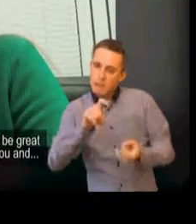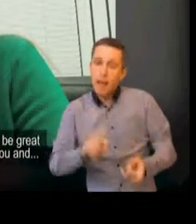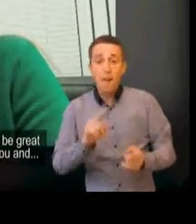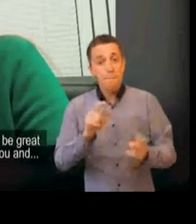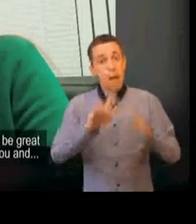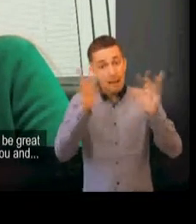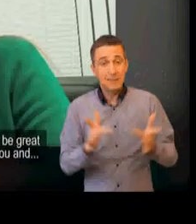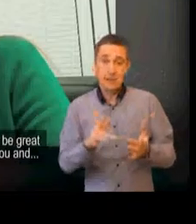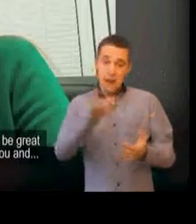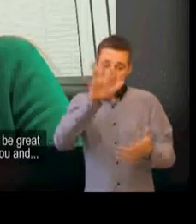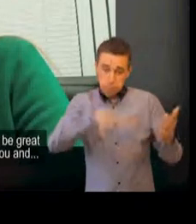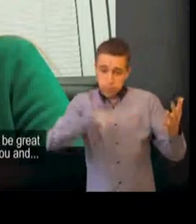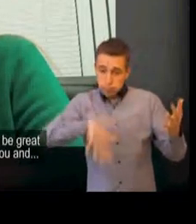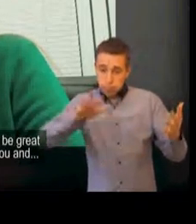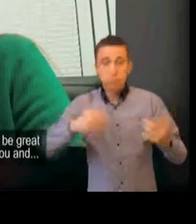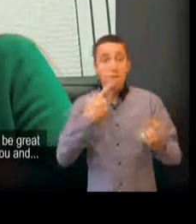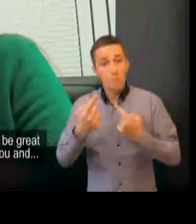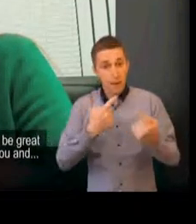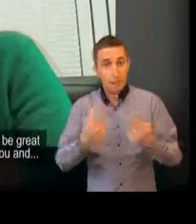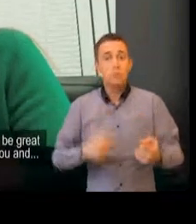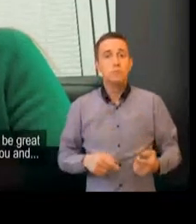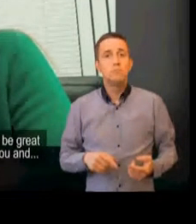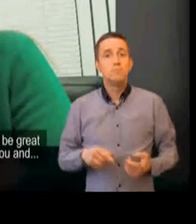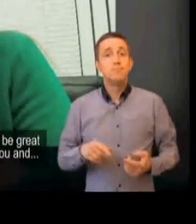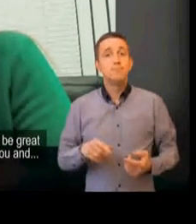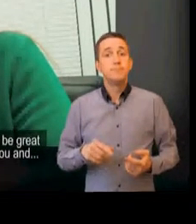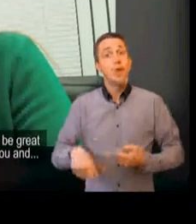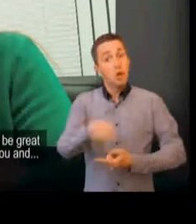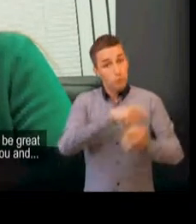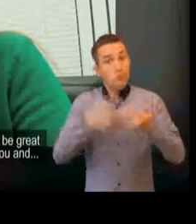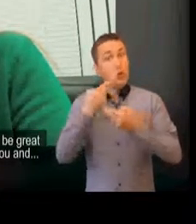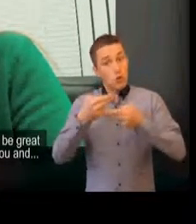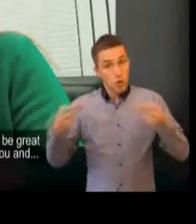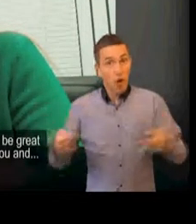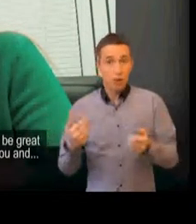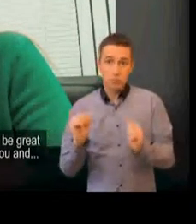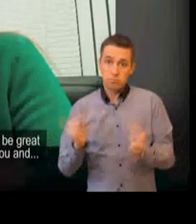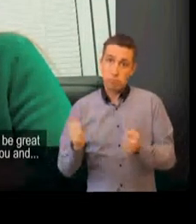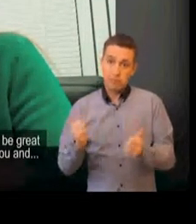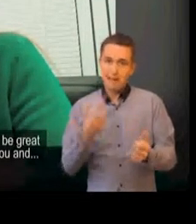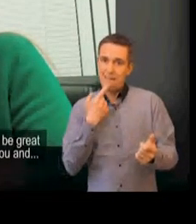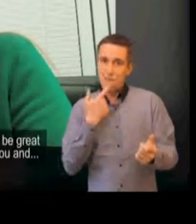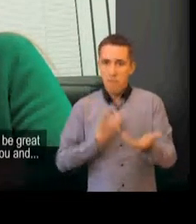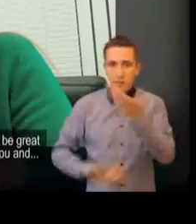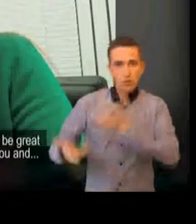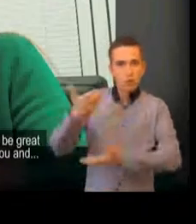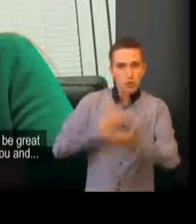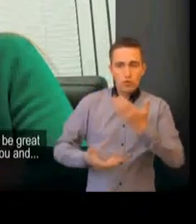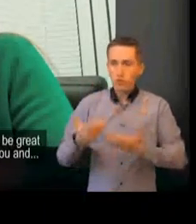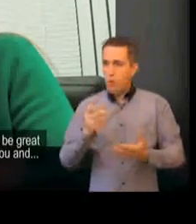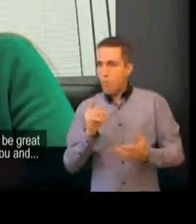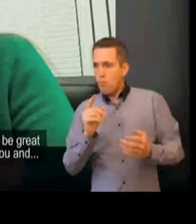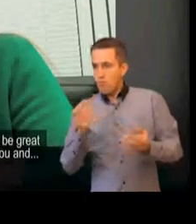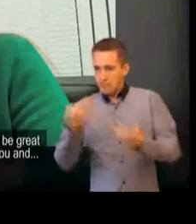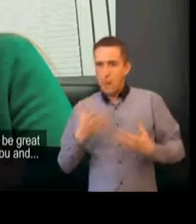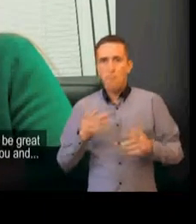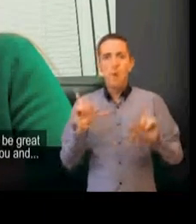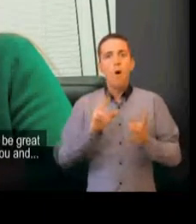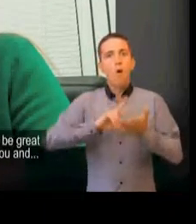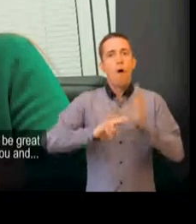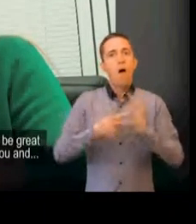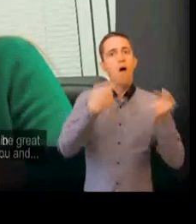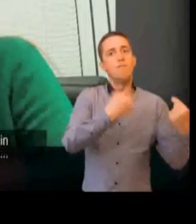community paediatricians were generally quite helpful. They would maybe signpost you to organisations. Obviously the internet